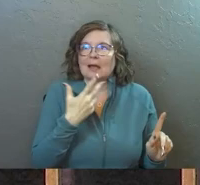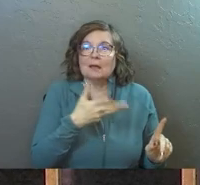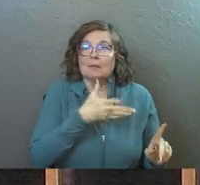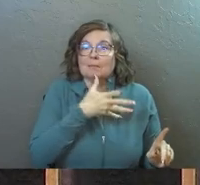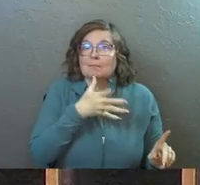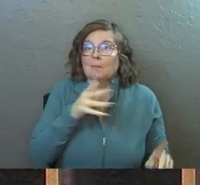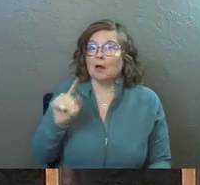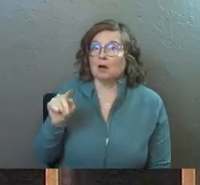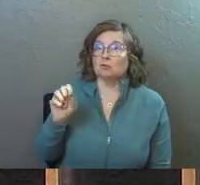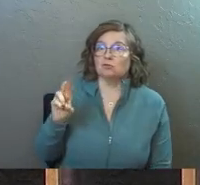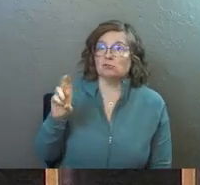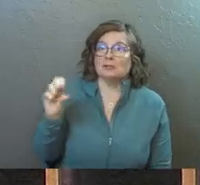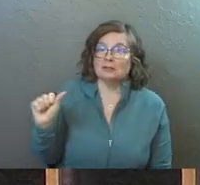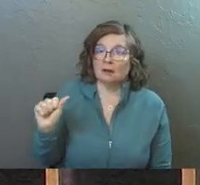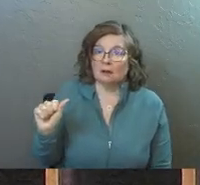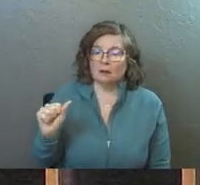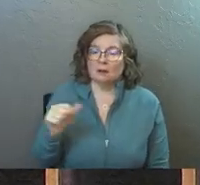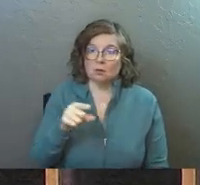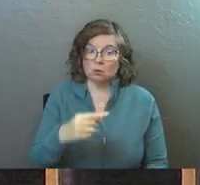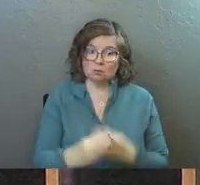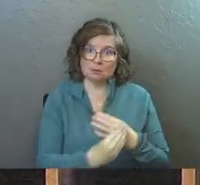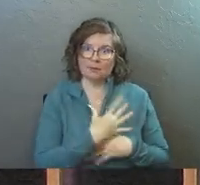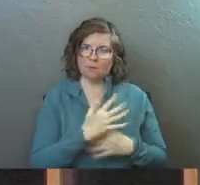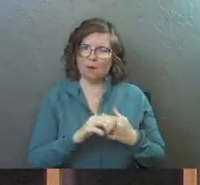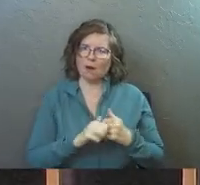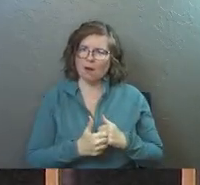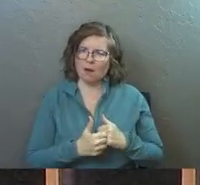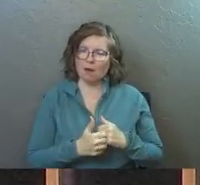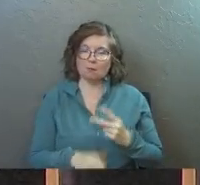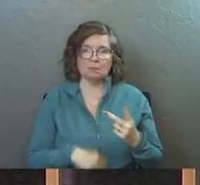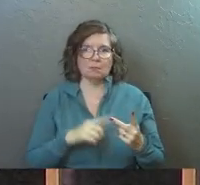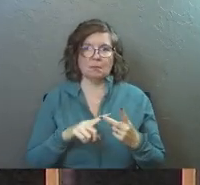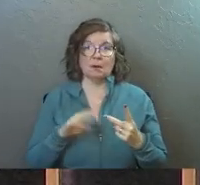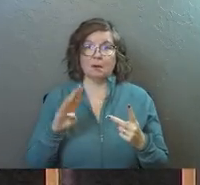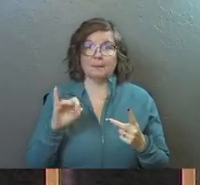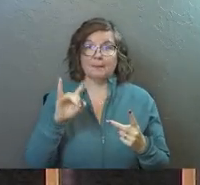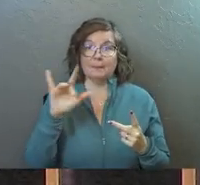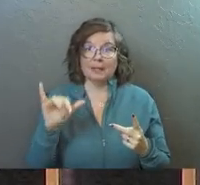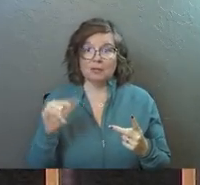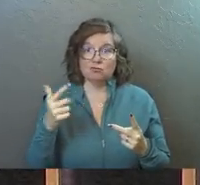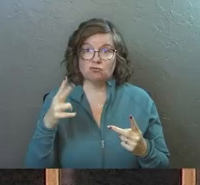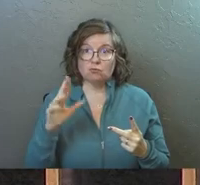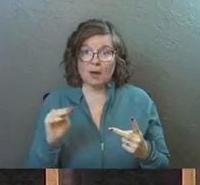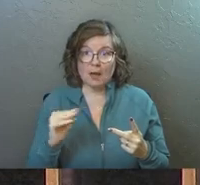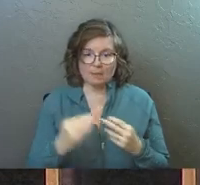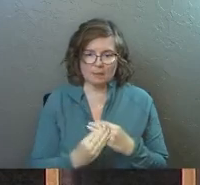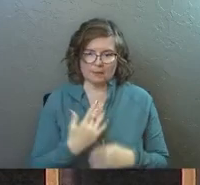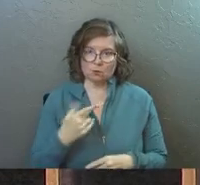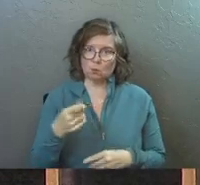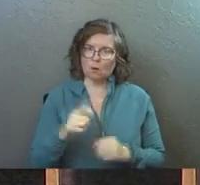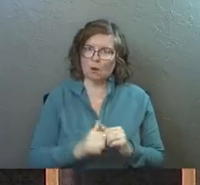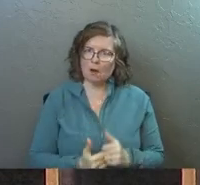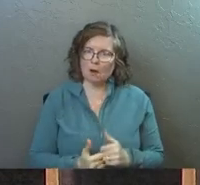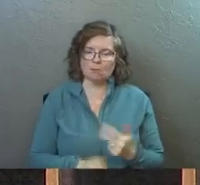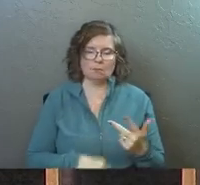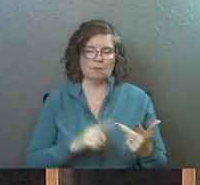Teresa. What would that do to you? What if it was Billy Graham? What if it was Abraham